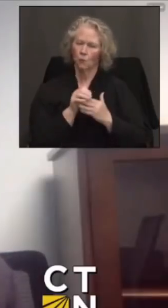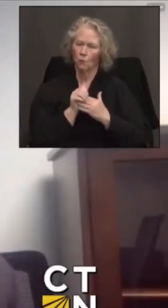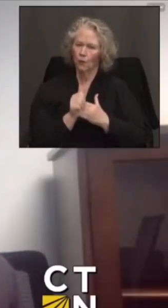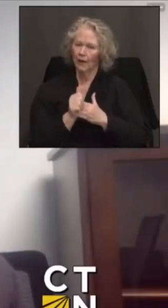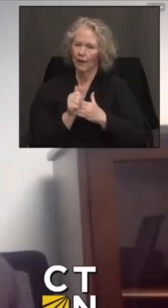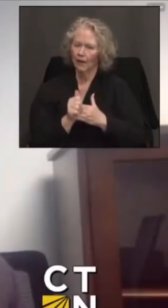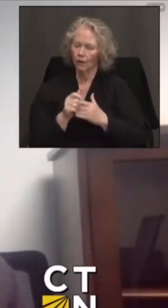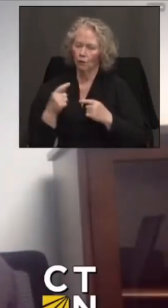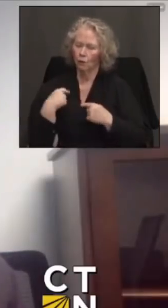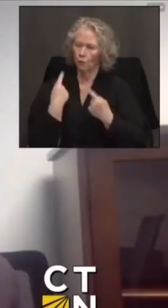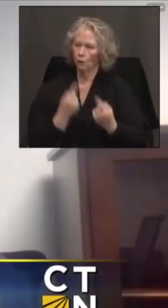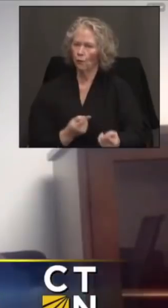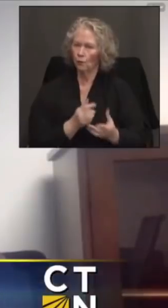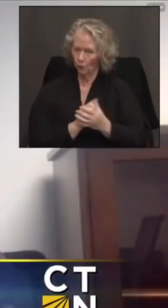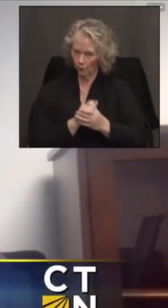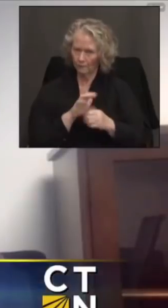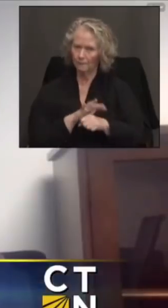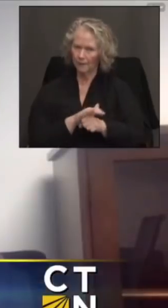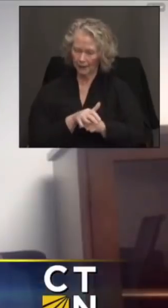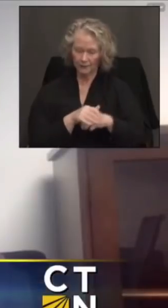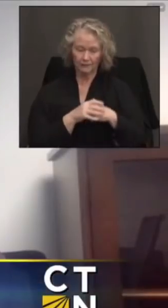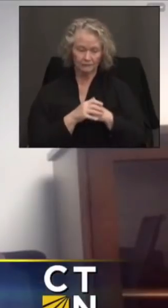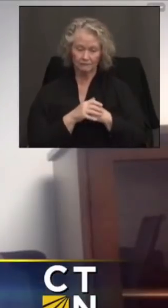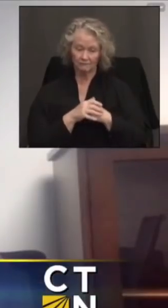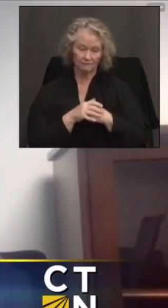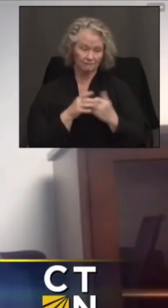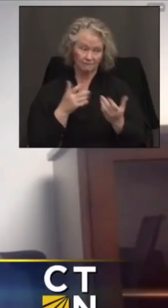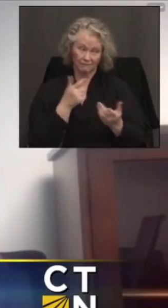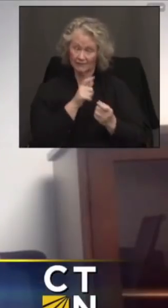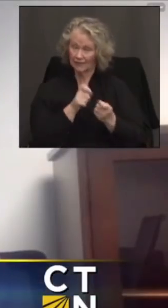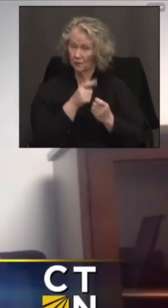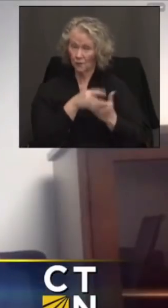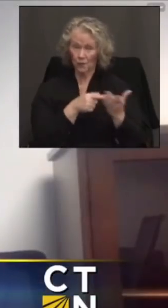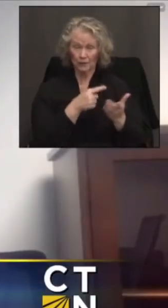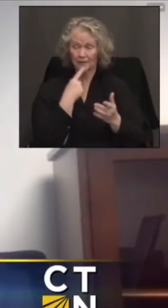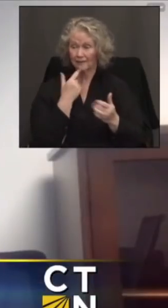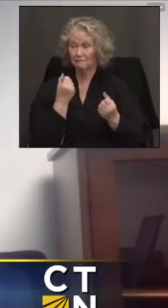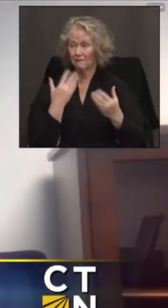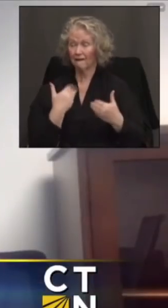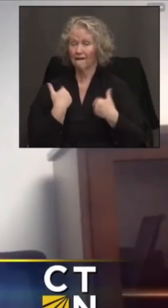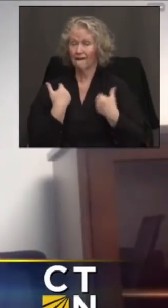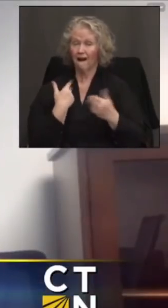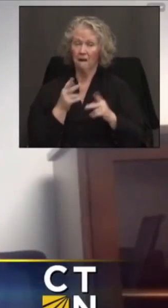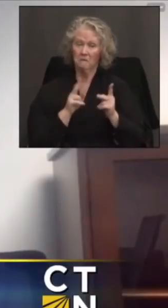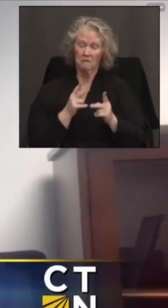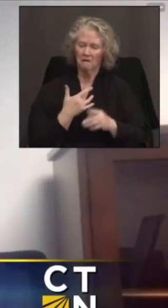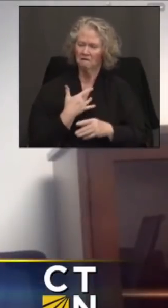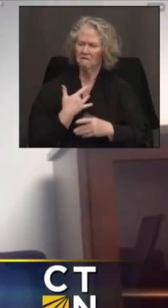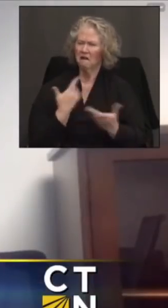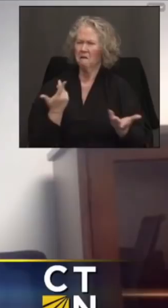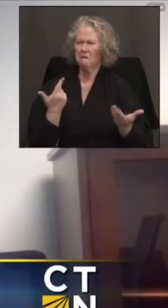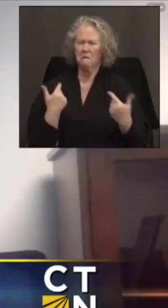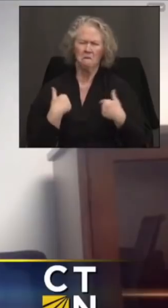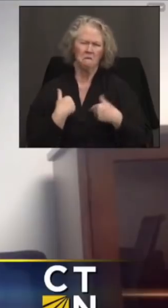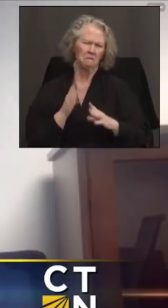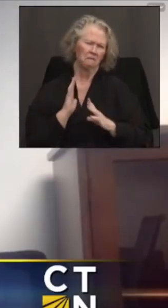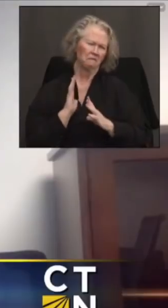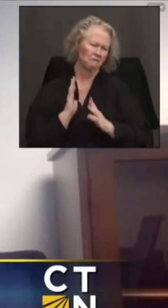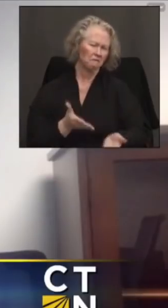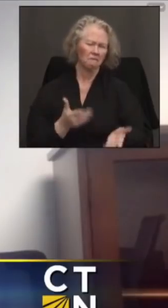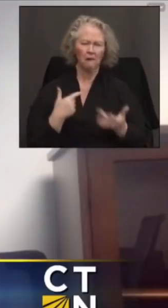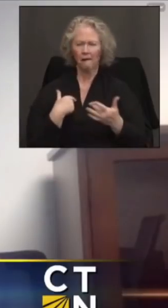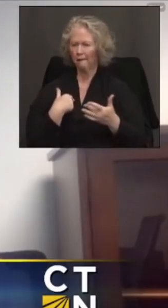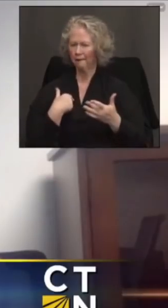pandemic. I'm here because exactly like you said, a lot of young people tend to feel invincible or immune to